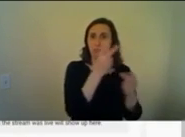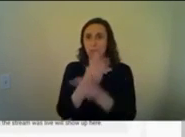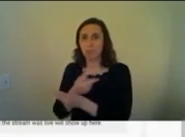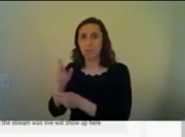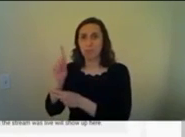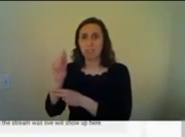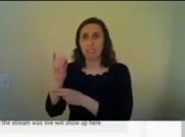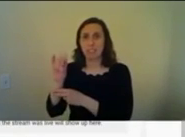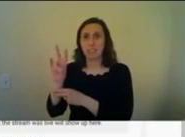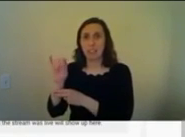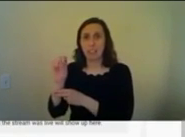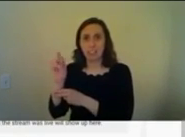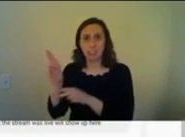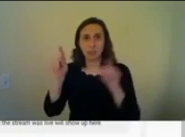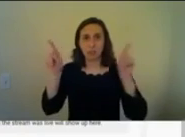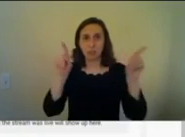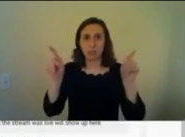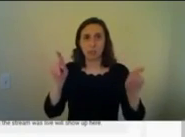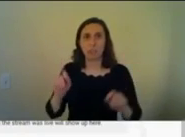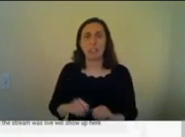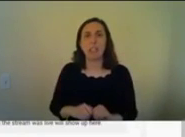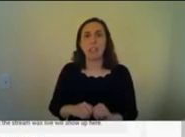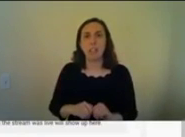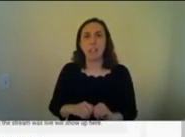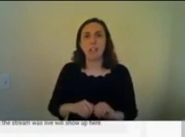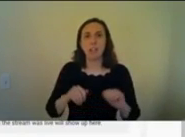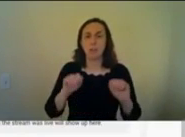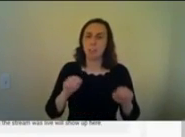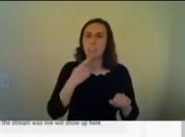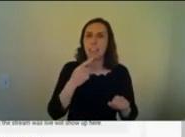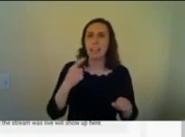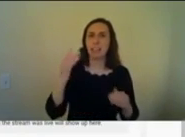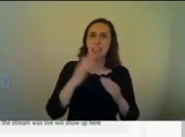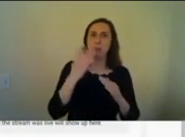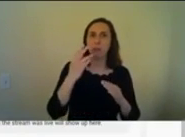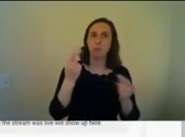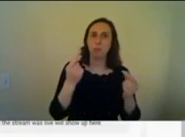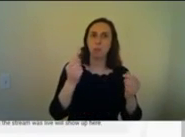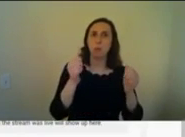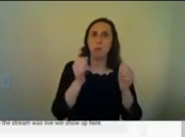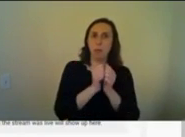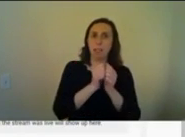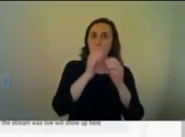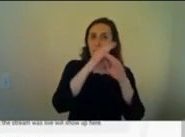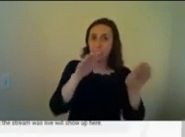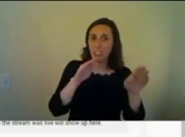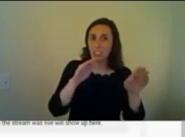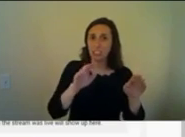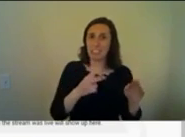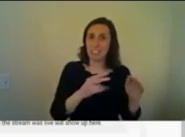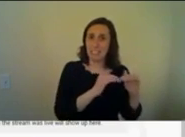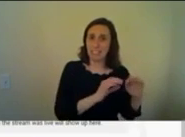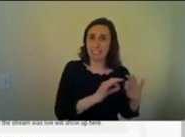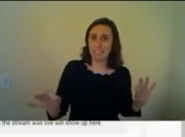We could say the top way is what we get when we do the division, and the back way is what we do when we check